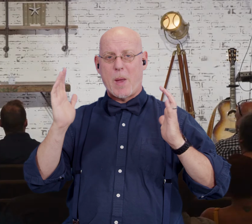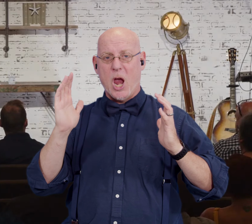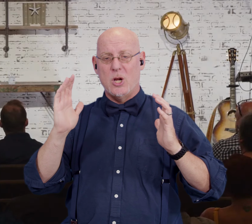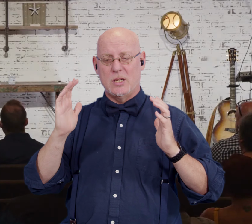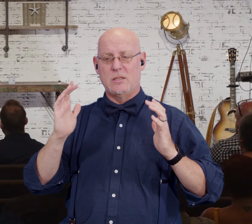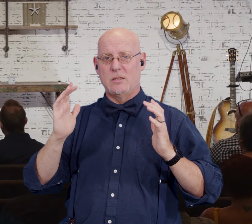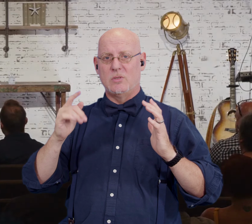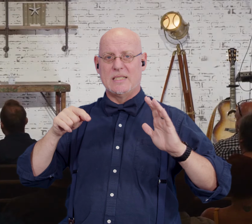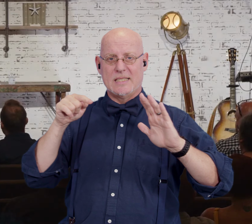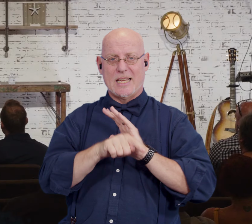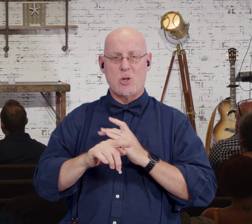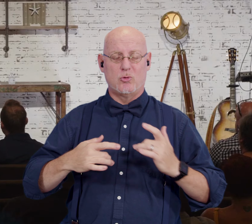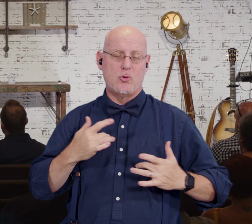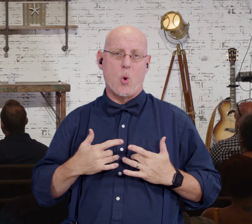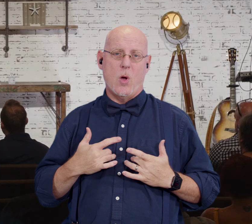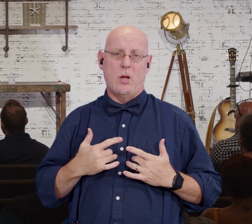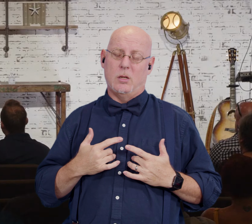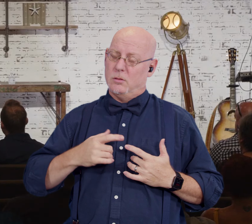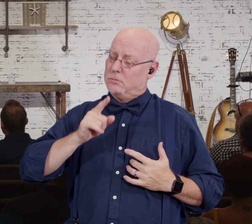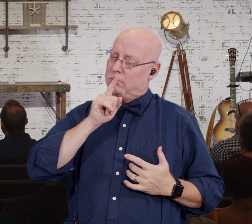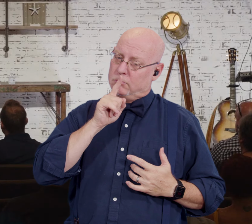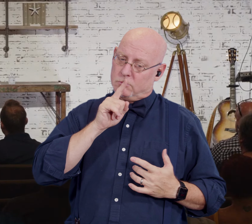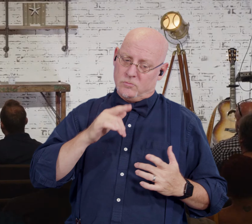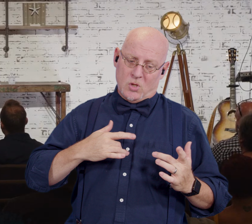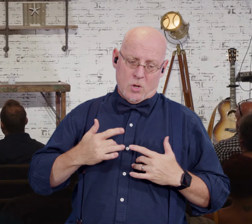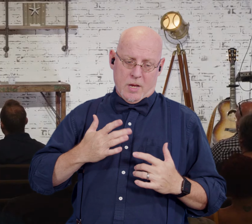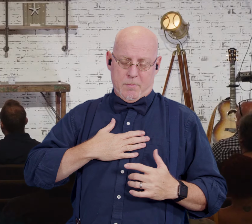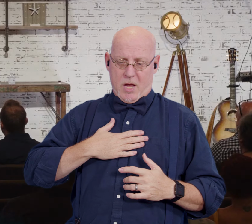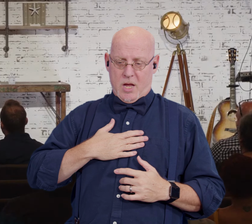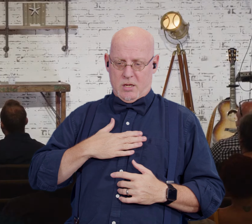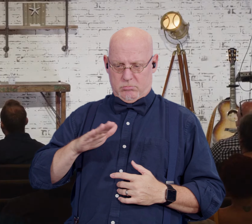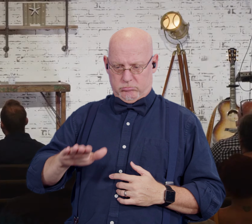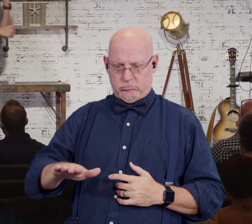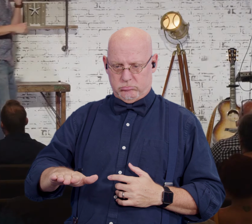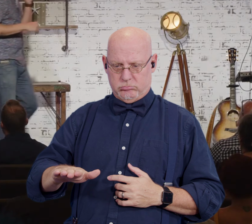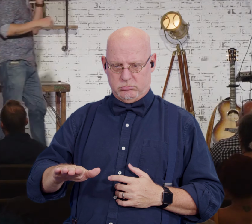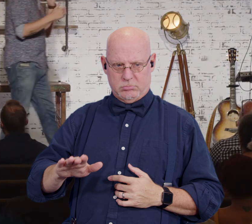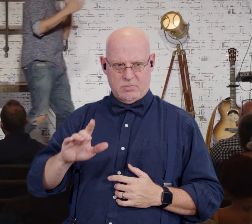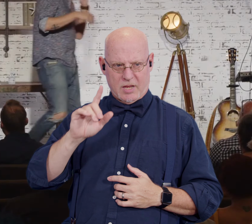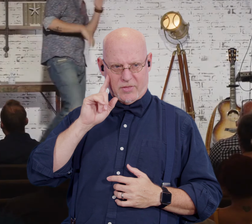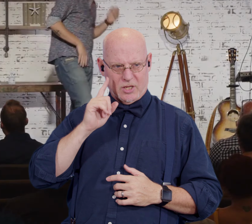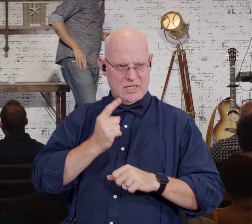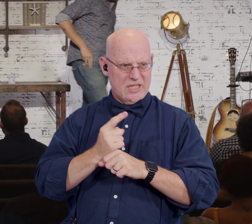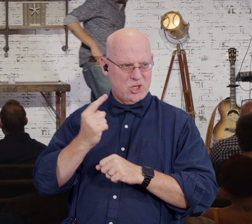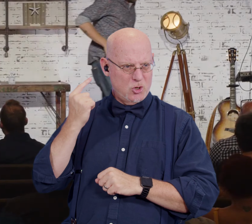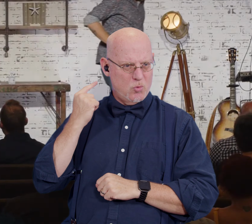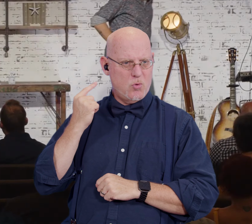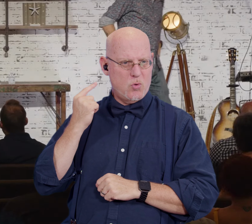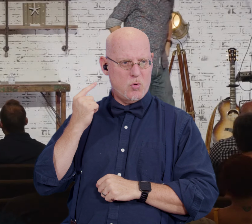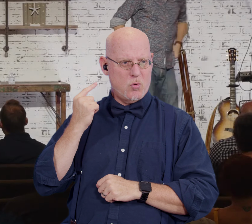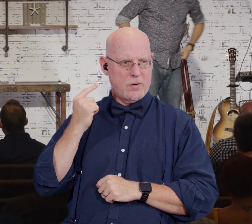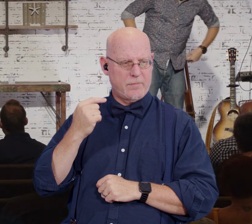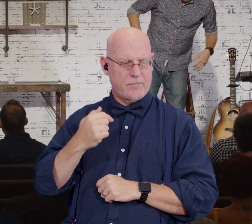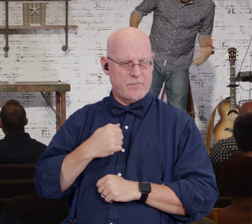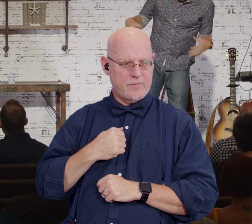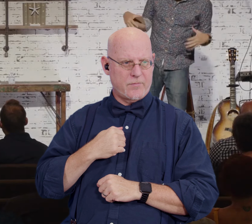joy. It is the death of joy. My little guy, probably a year ago now, I was in